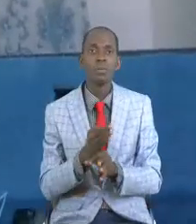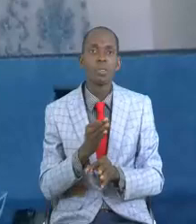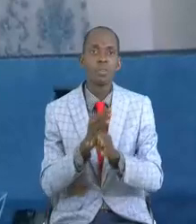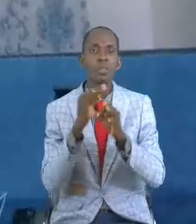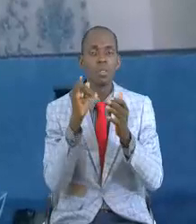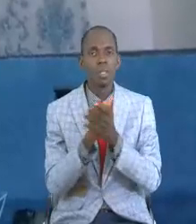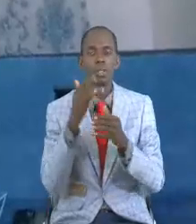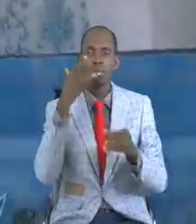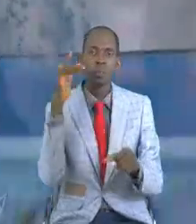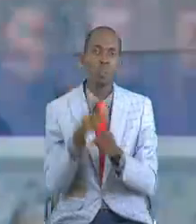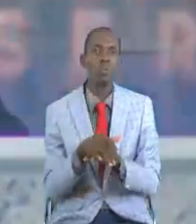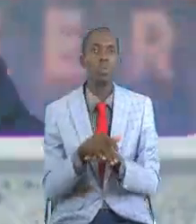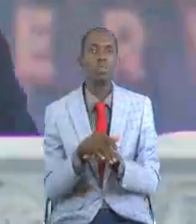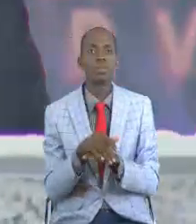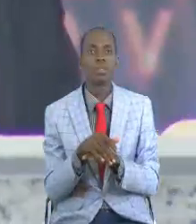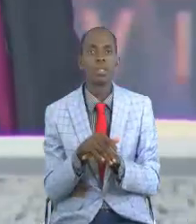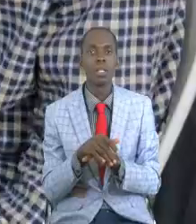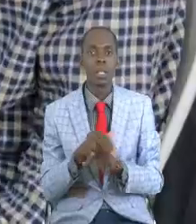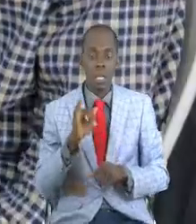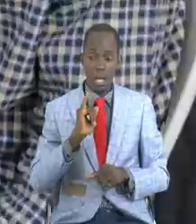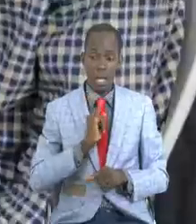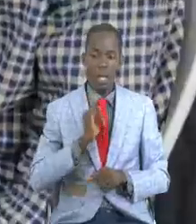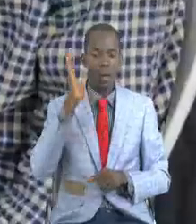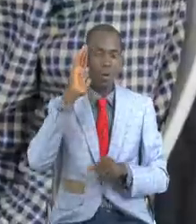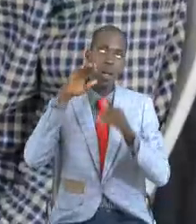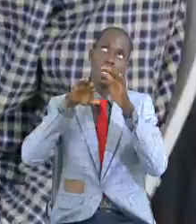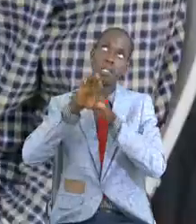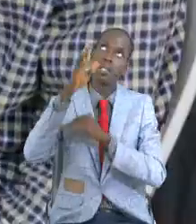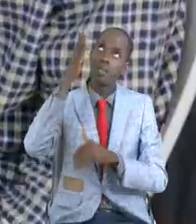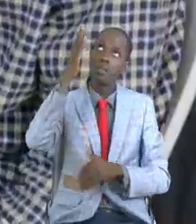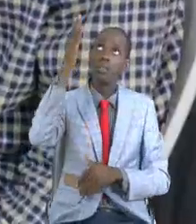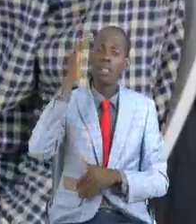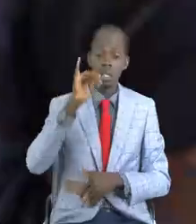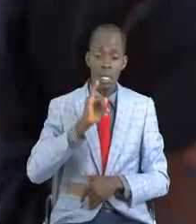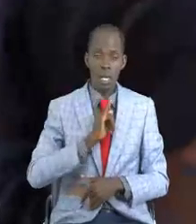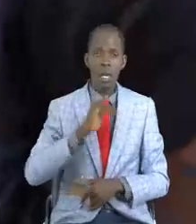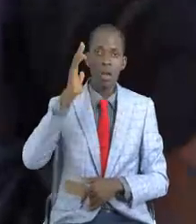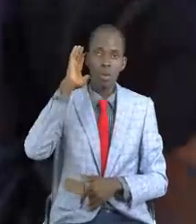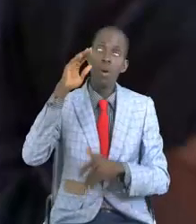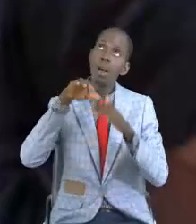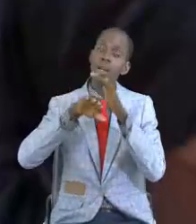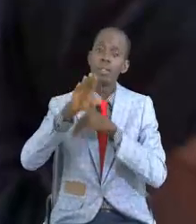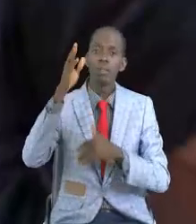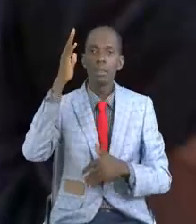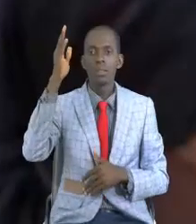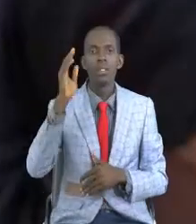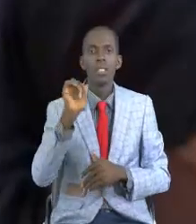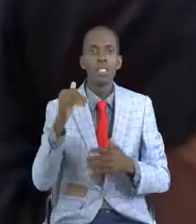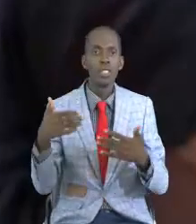that promised. I will enter in. I will enter in. A new